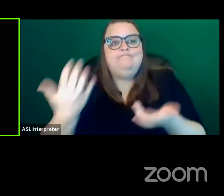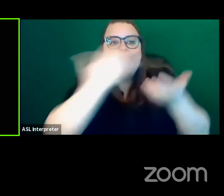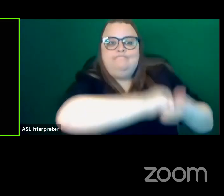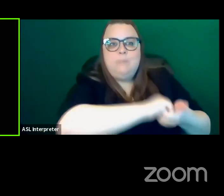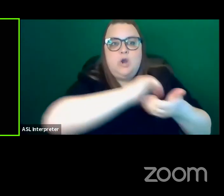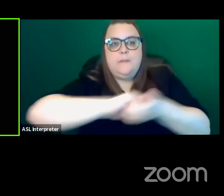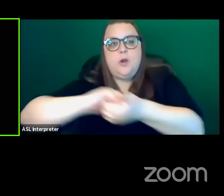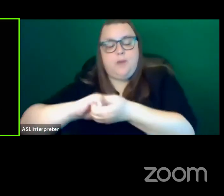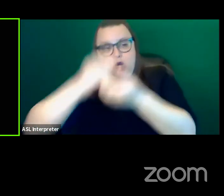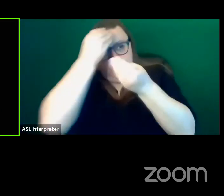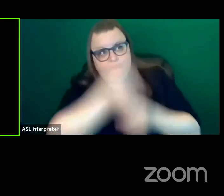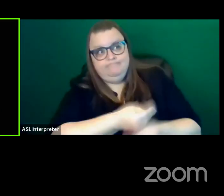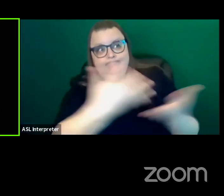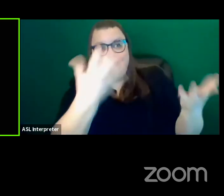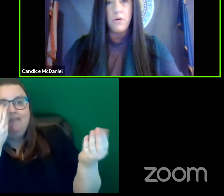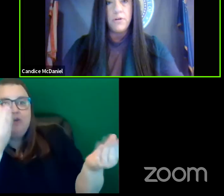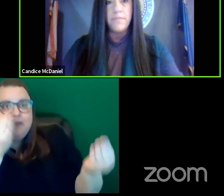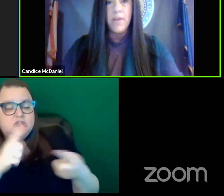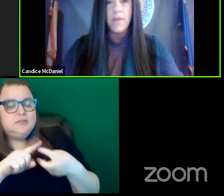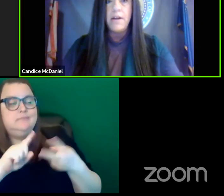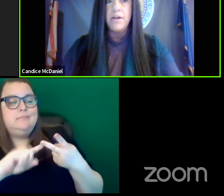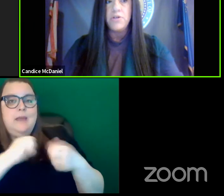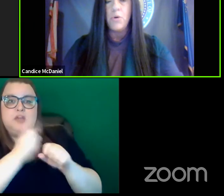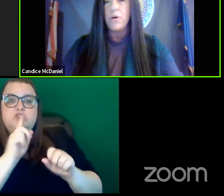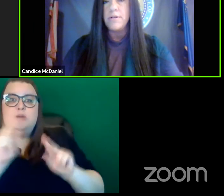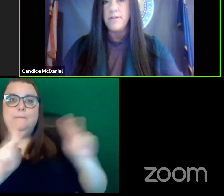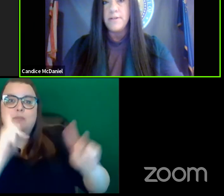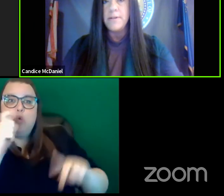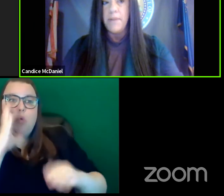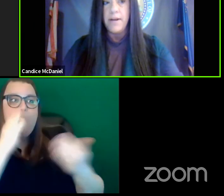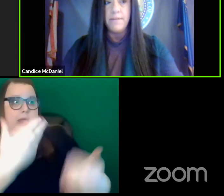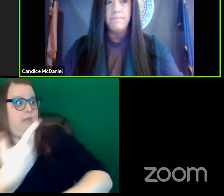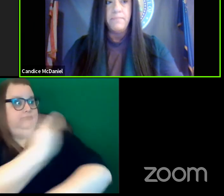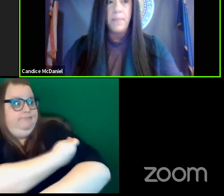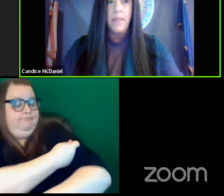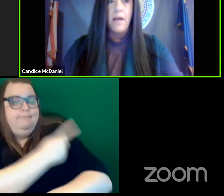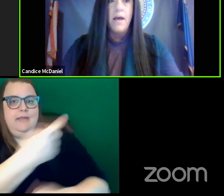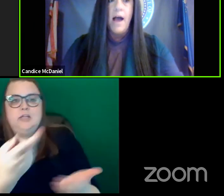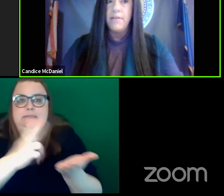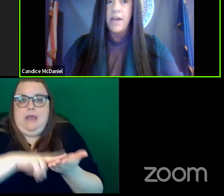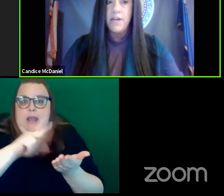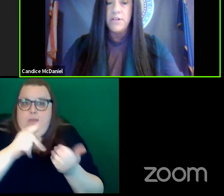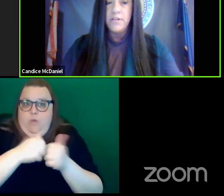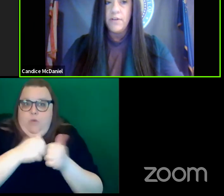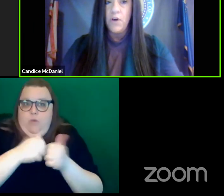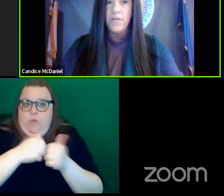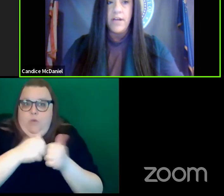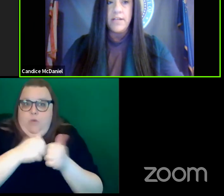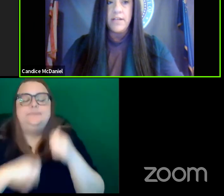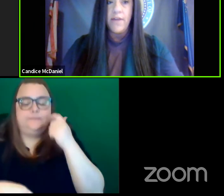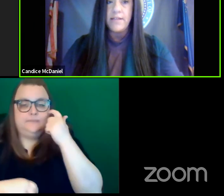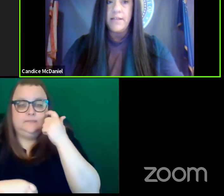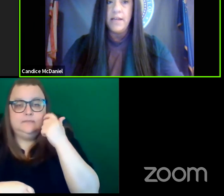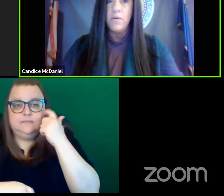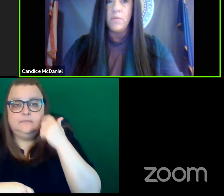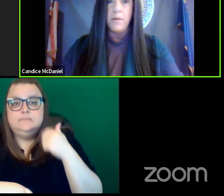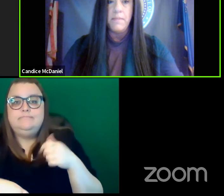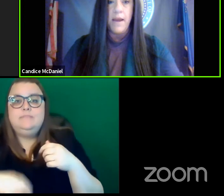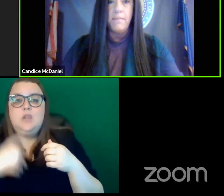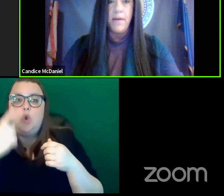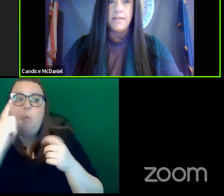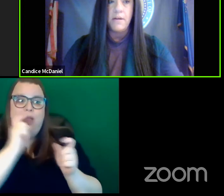information, ensure vaccinators are enrolled, and initial orders are submitted. Allocations of the COVID-19 vaccine